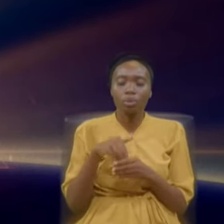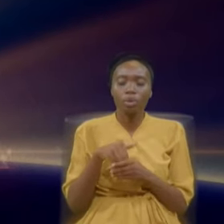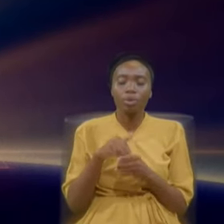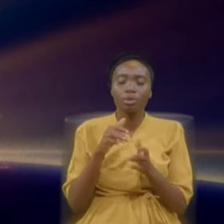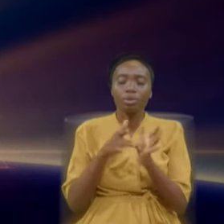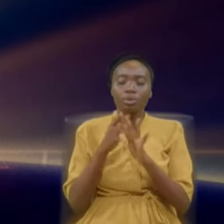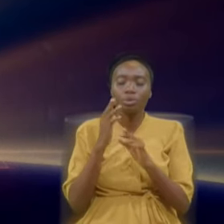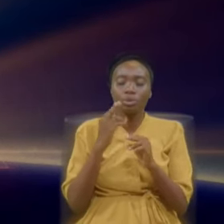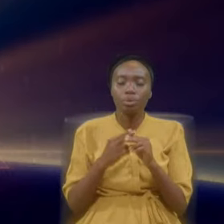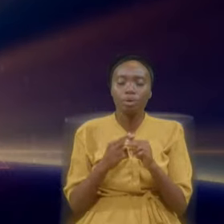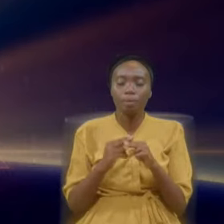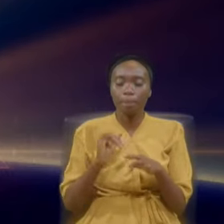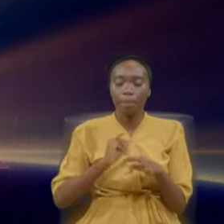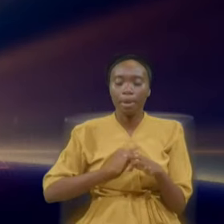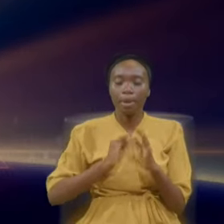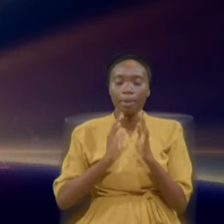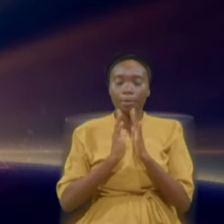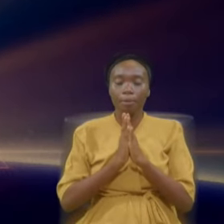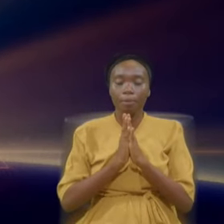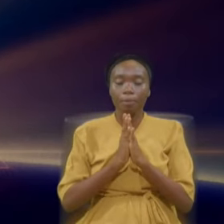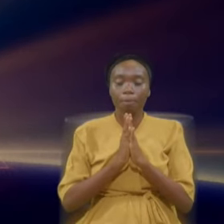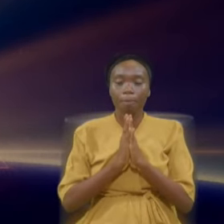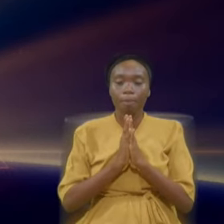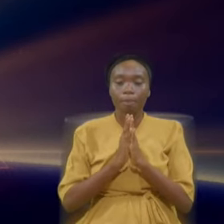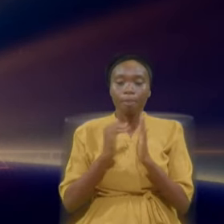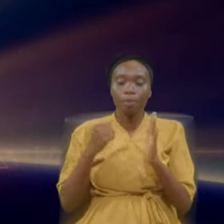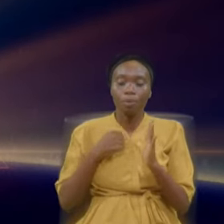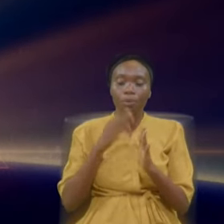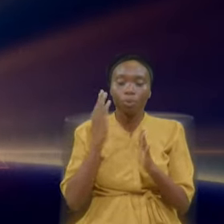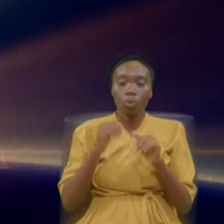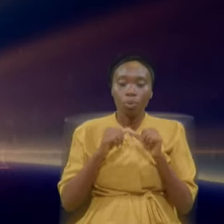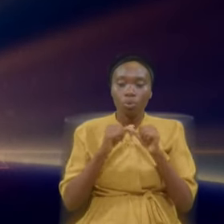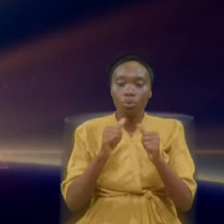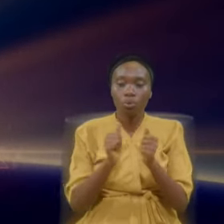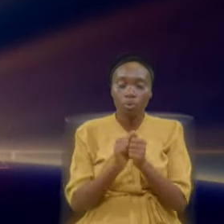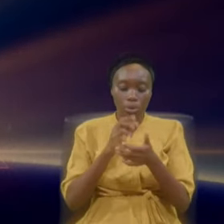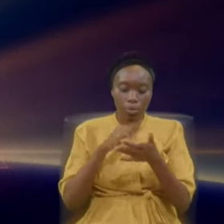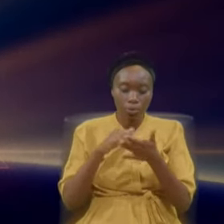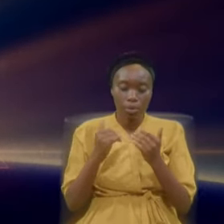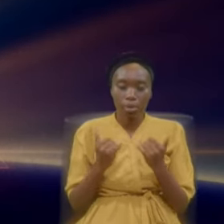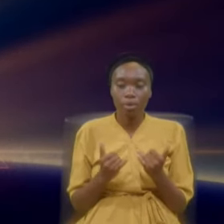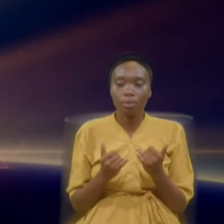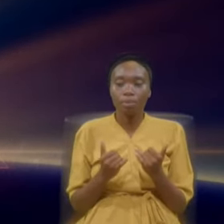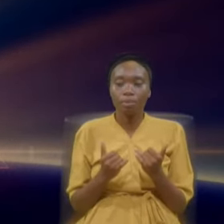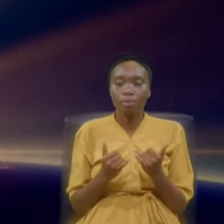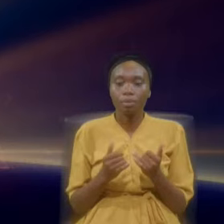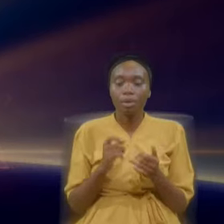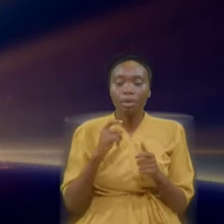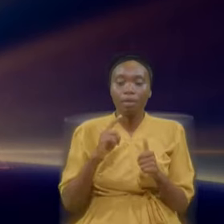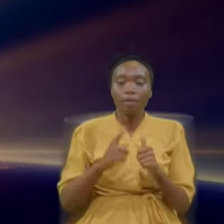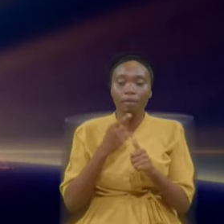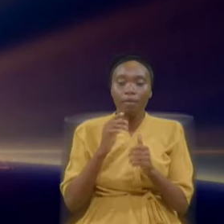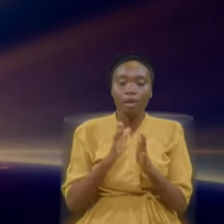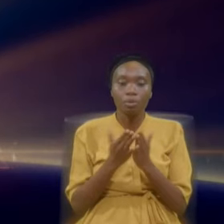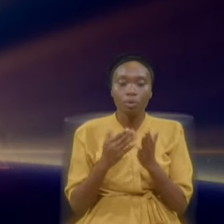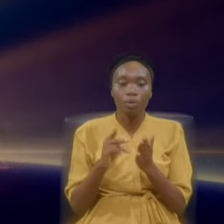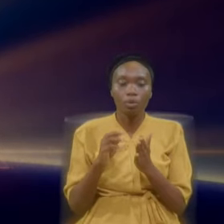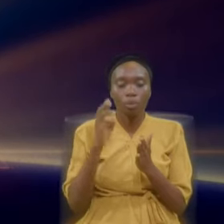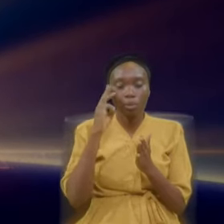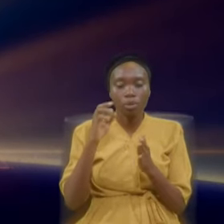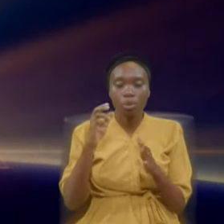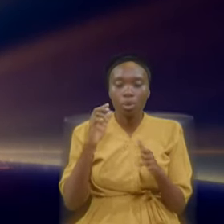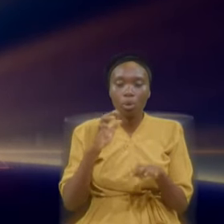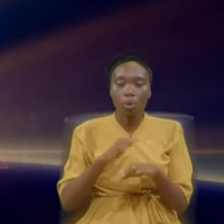Jesus' name, I pray. We'll continue with the reading now. The fourth book of Moses, called